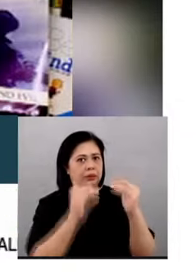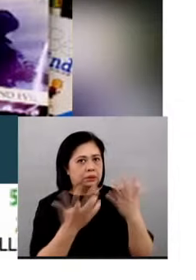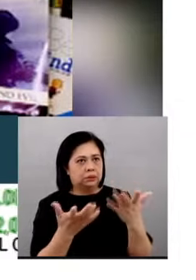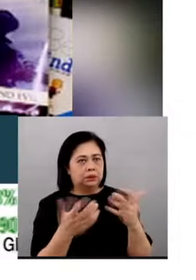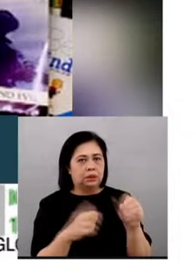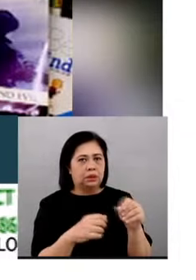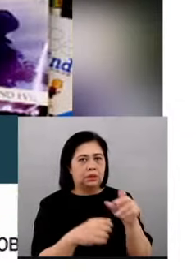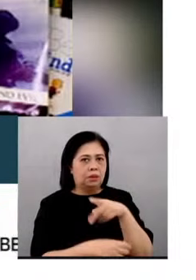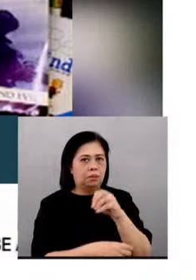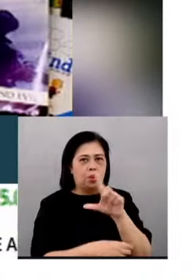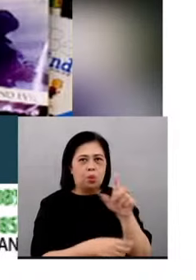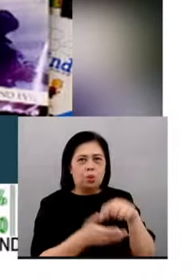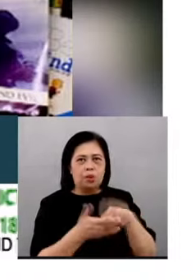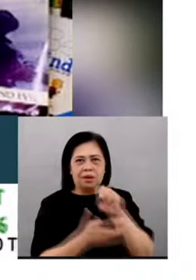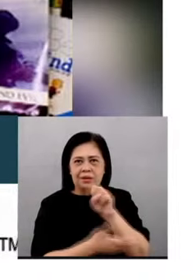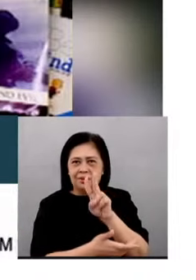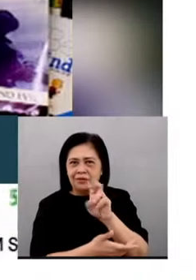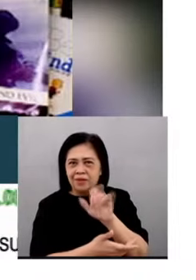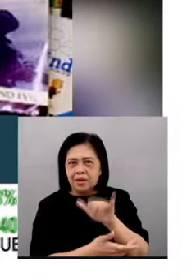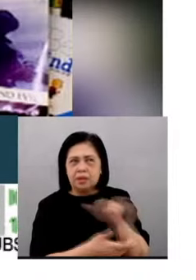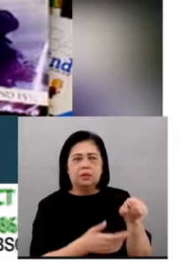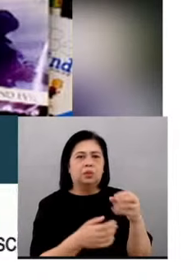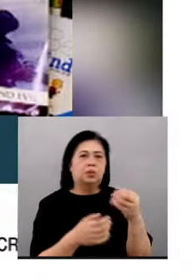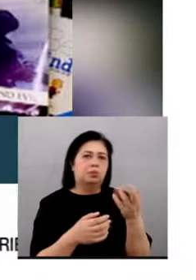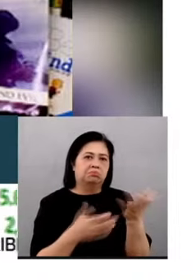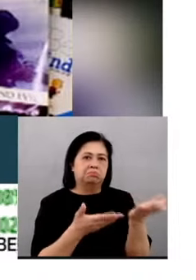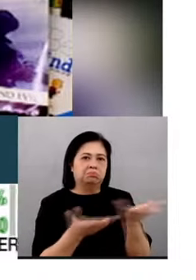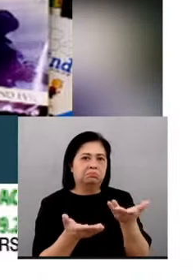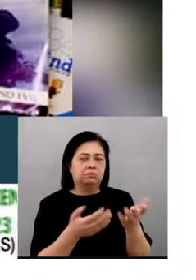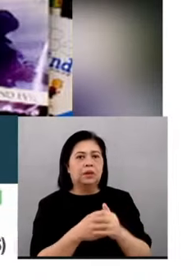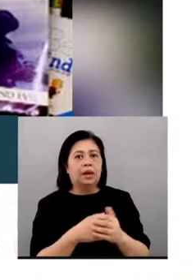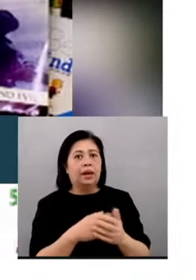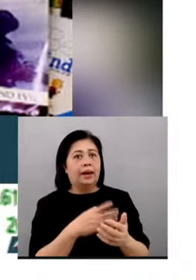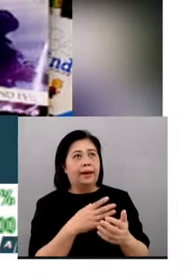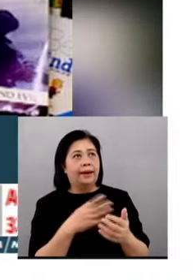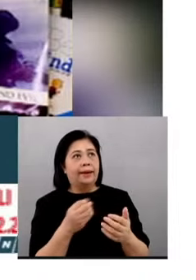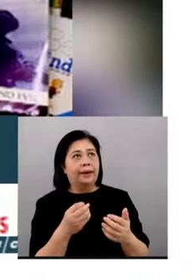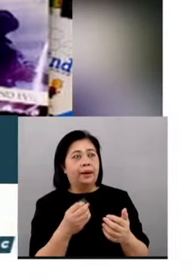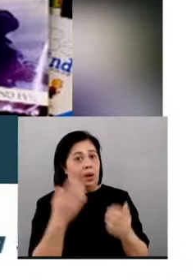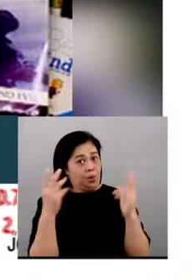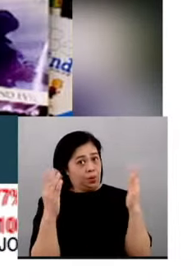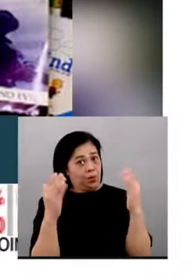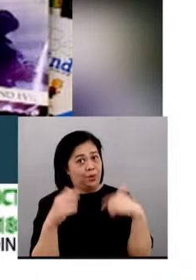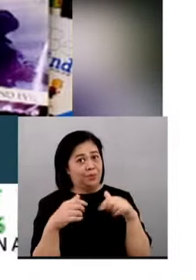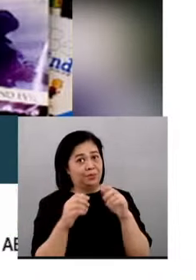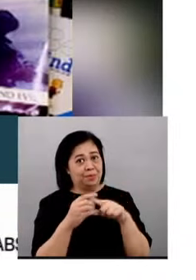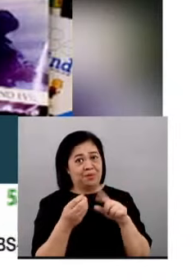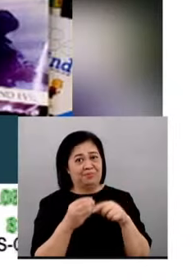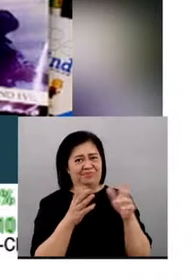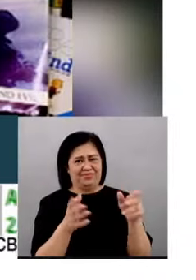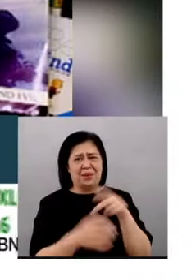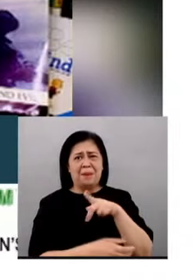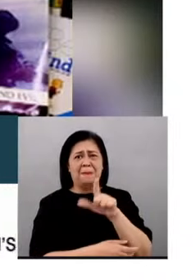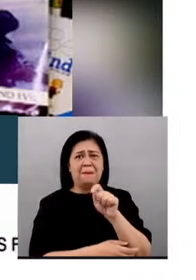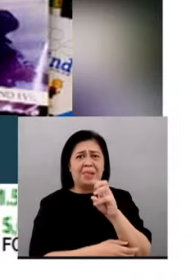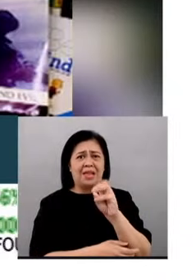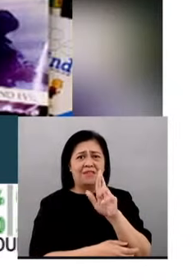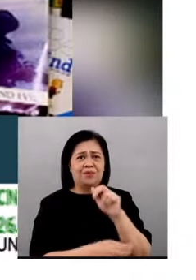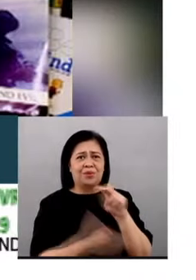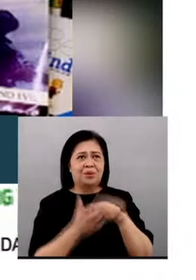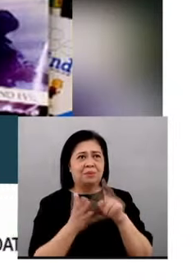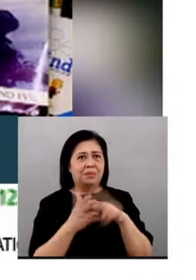poll at some point or another. I wish it were about platform, because that's really the best way to